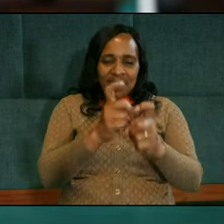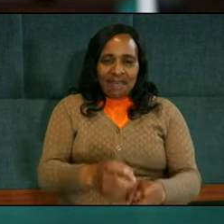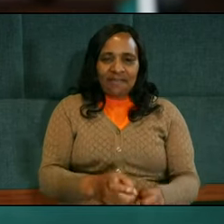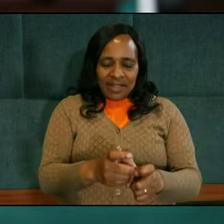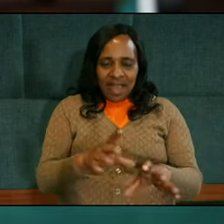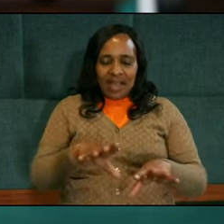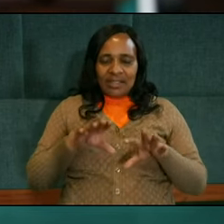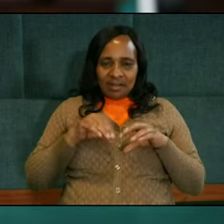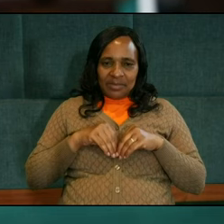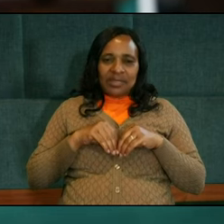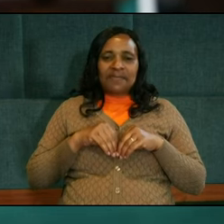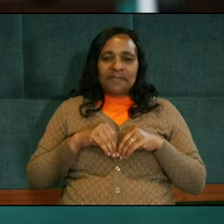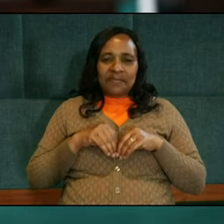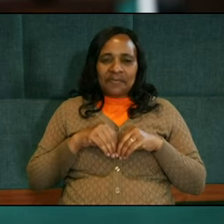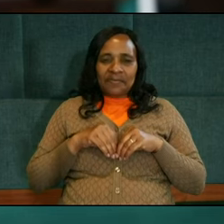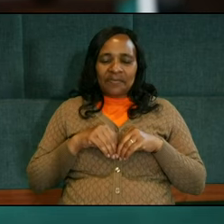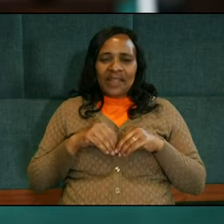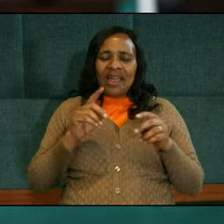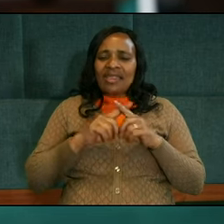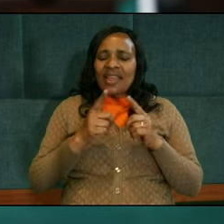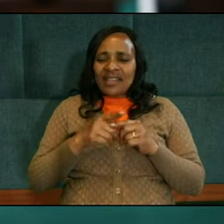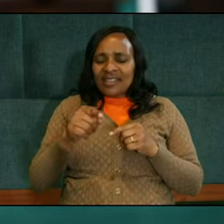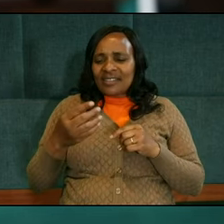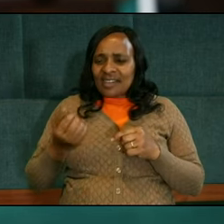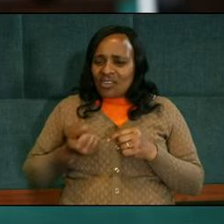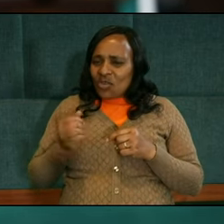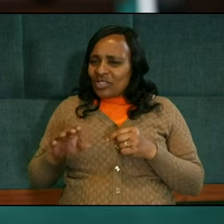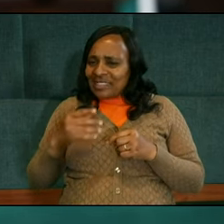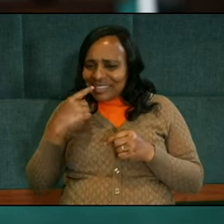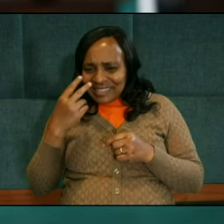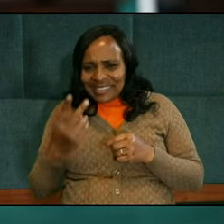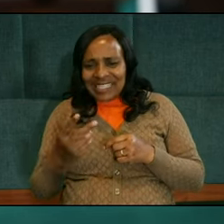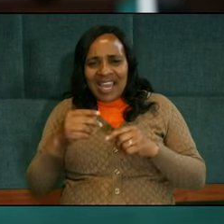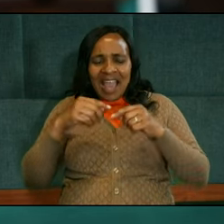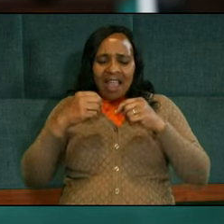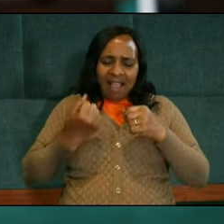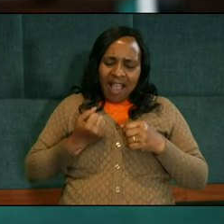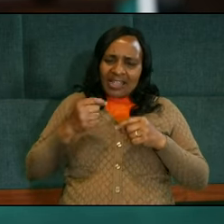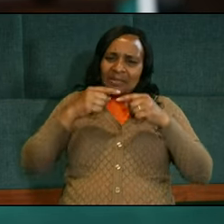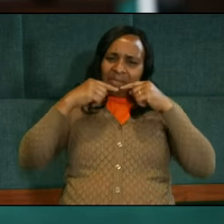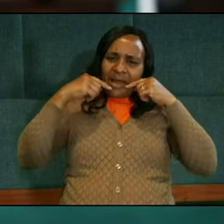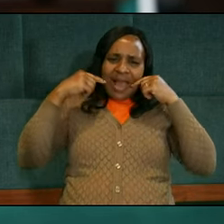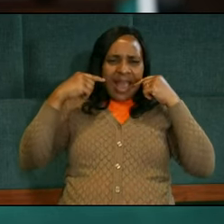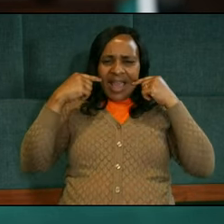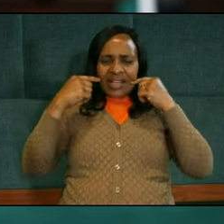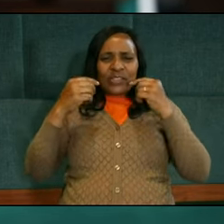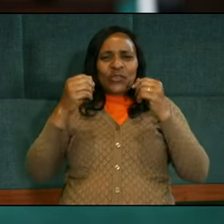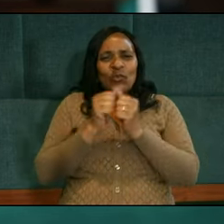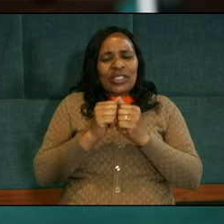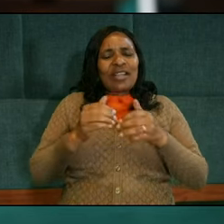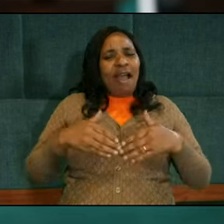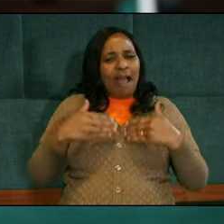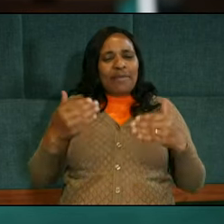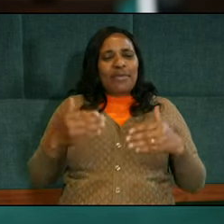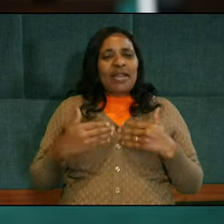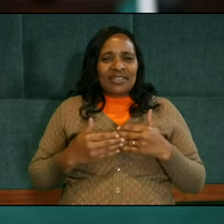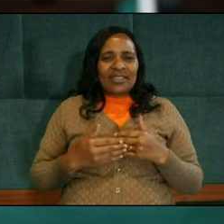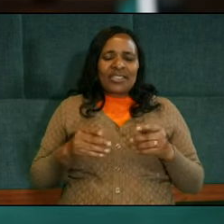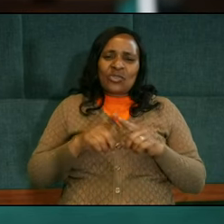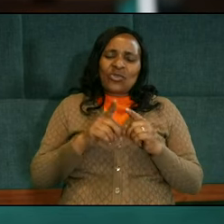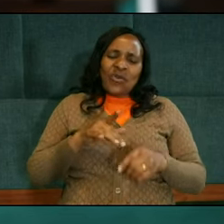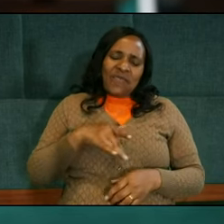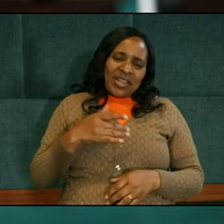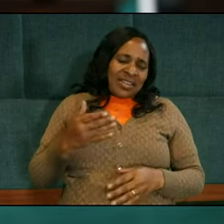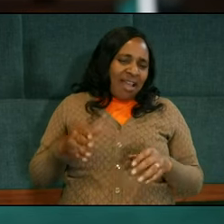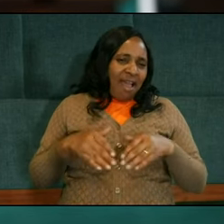she accepted the gift. When Katia saw that the girl smiled and had her gratitude, she also felt